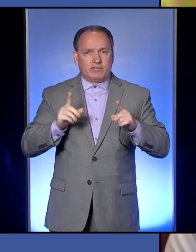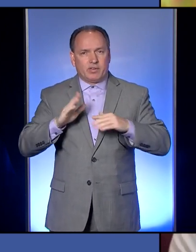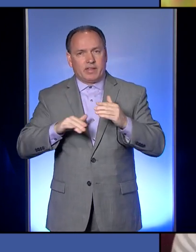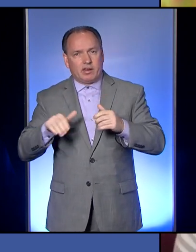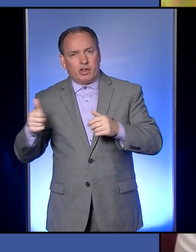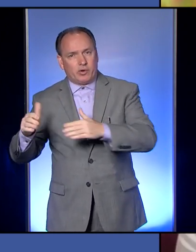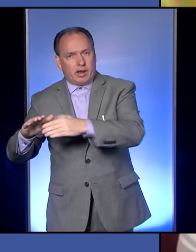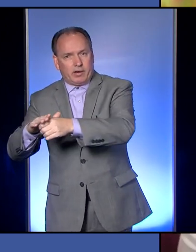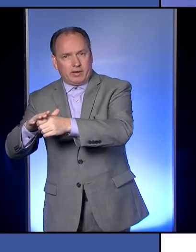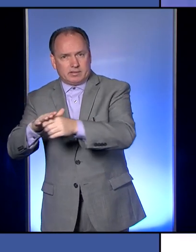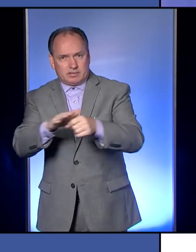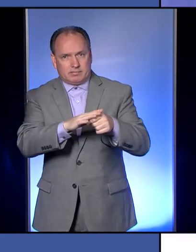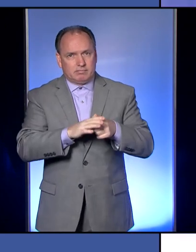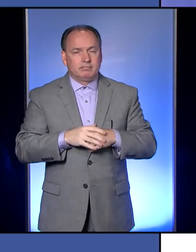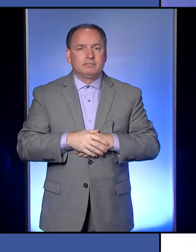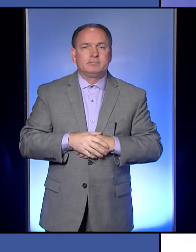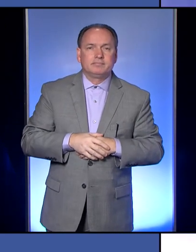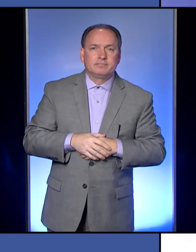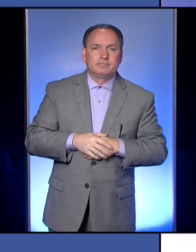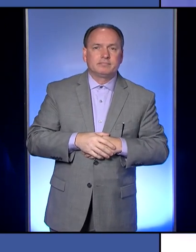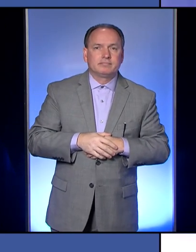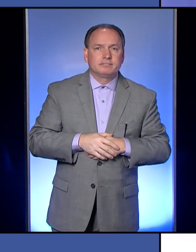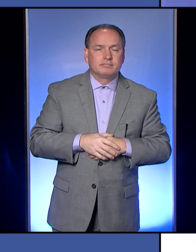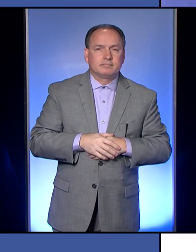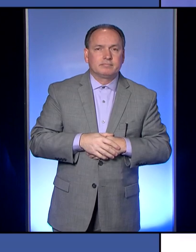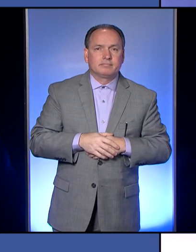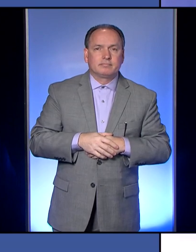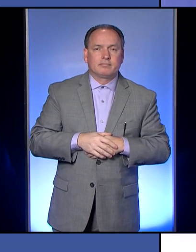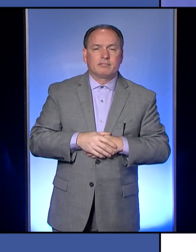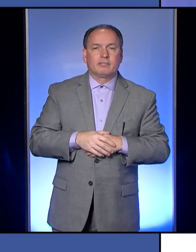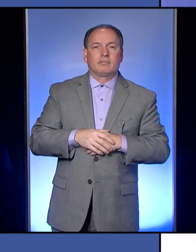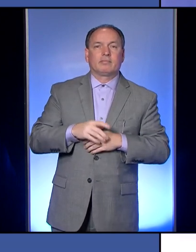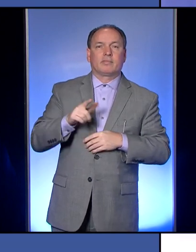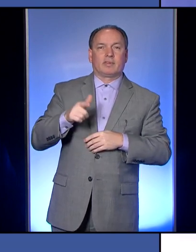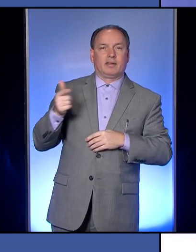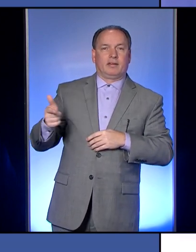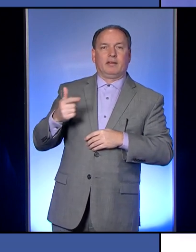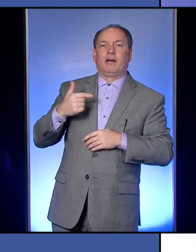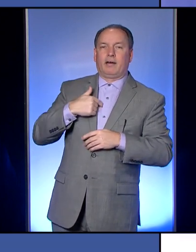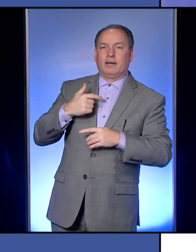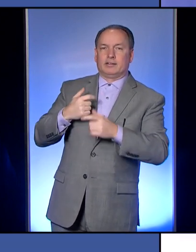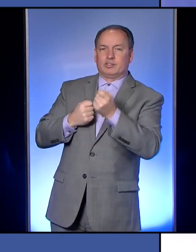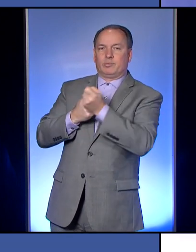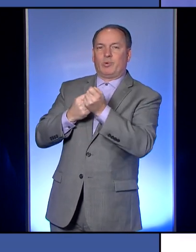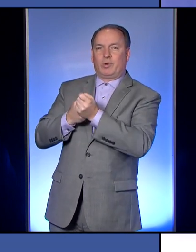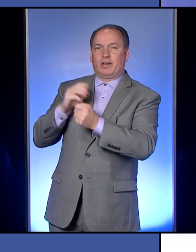areas. I defer to Emily's expertise completely.